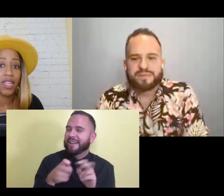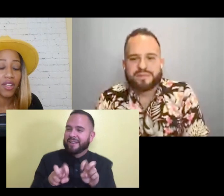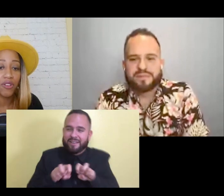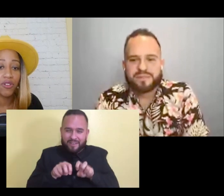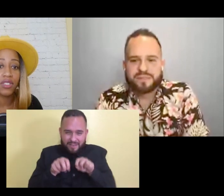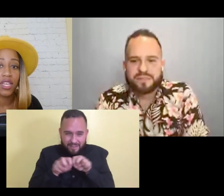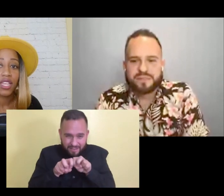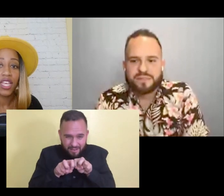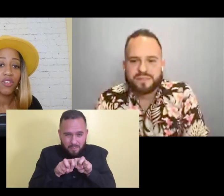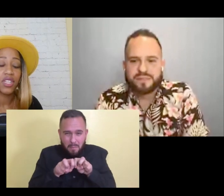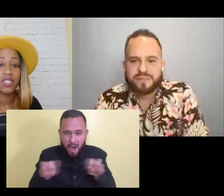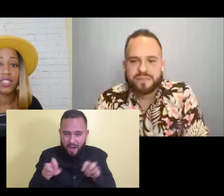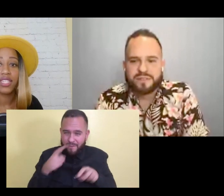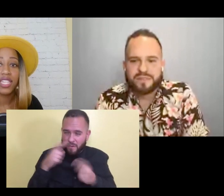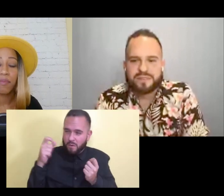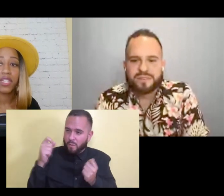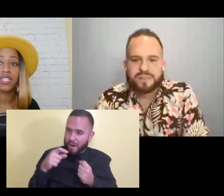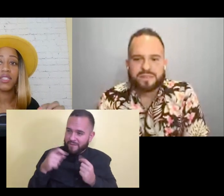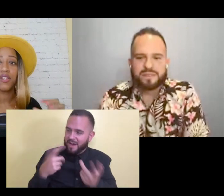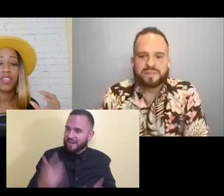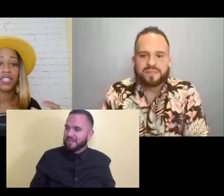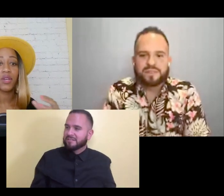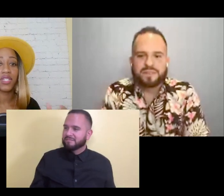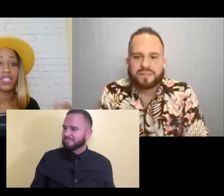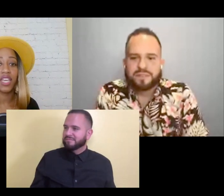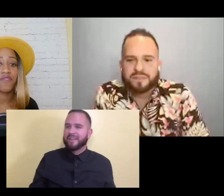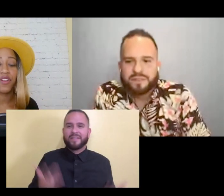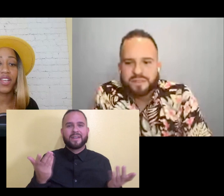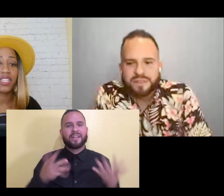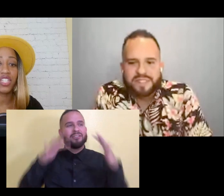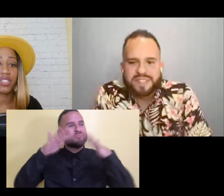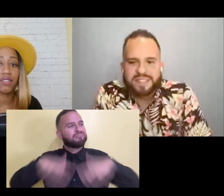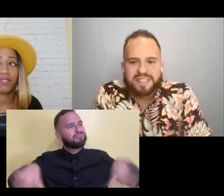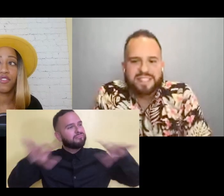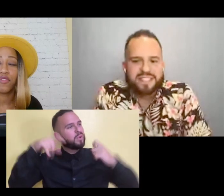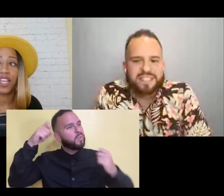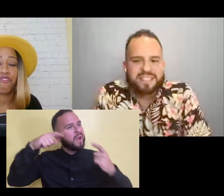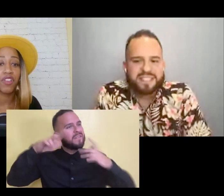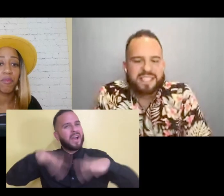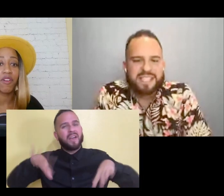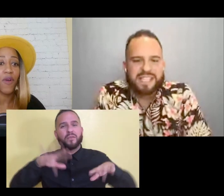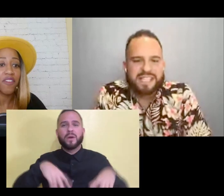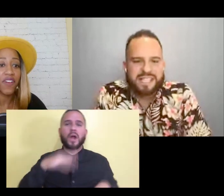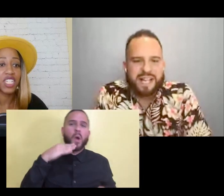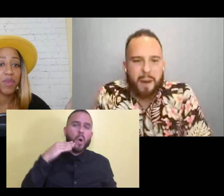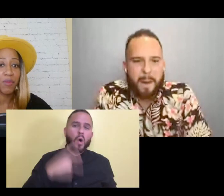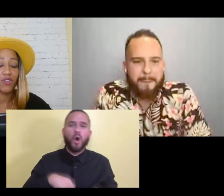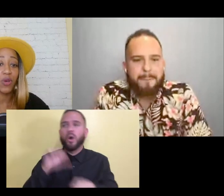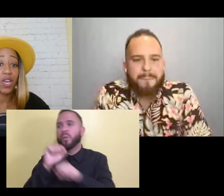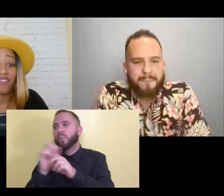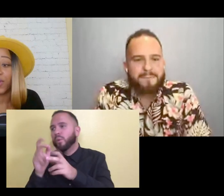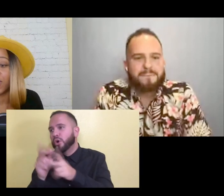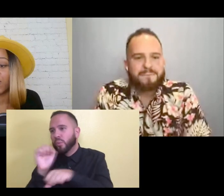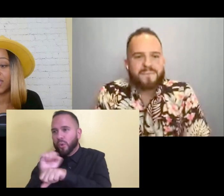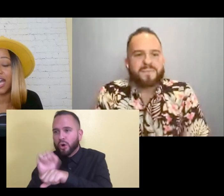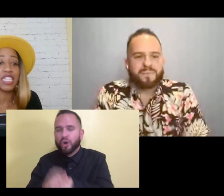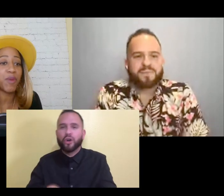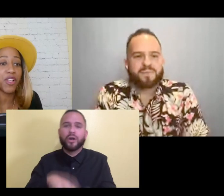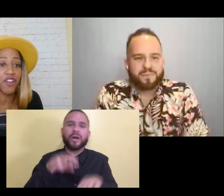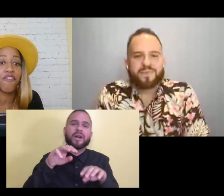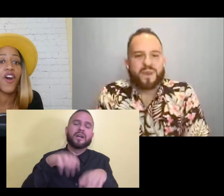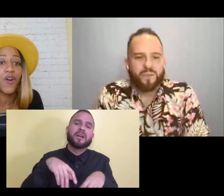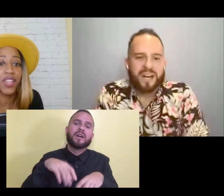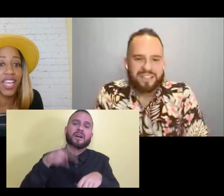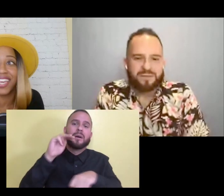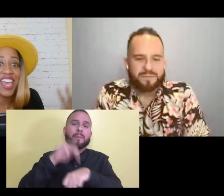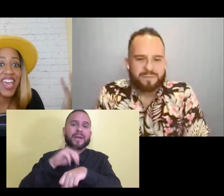at McDonald's. Like you said, just these little things that we just take for granted, just like freedom of Wi-Fi, just be able to use. Even we could use the hotspot